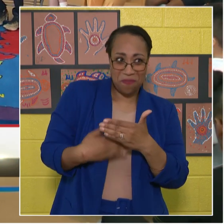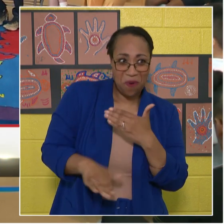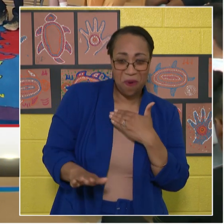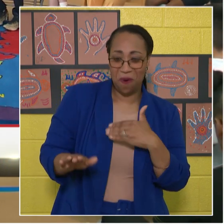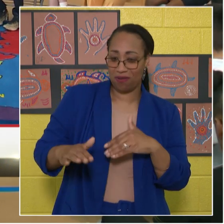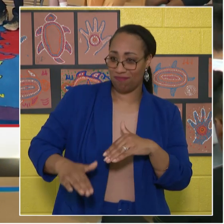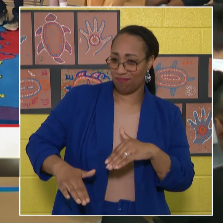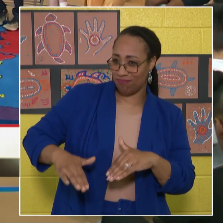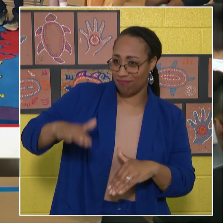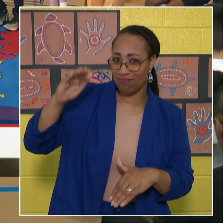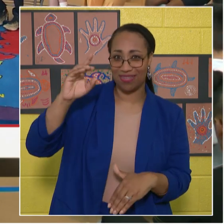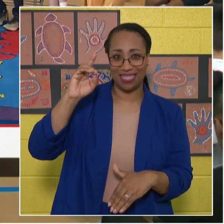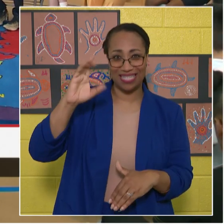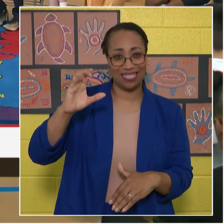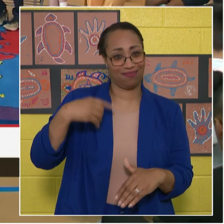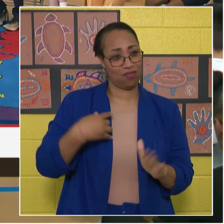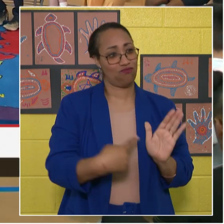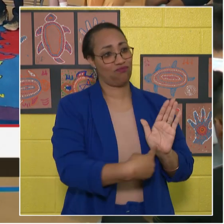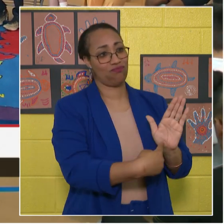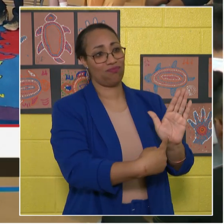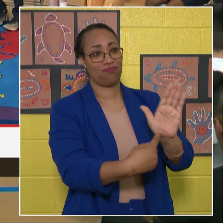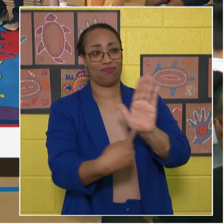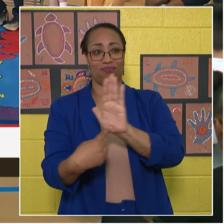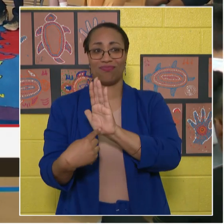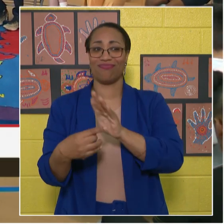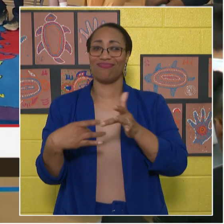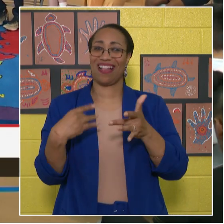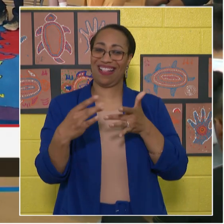to lead on a world stage.